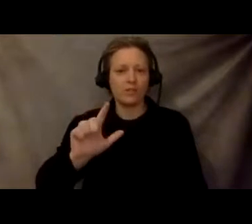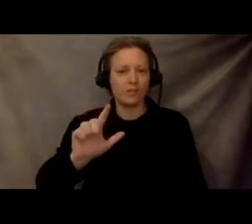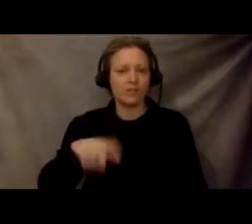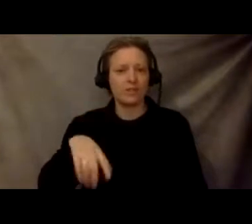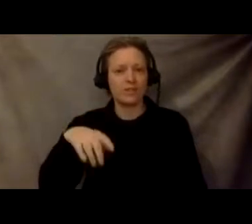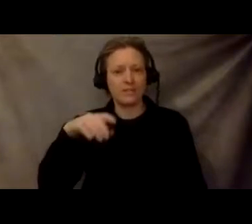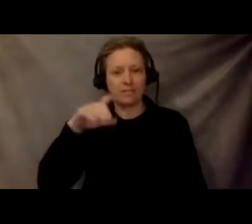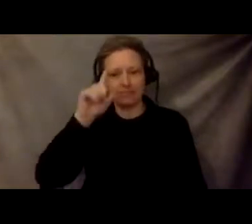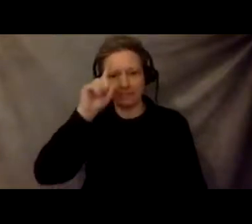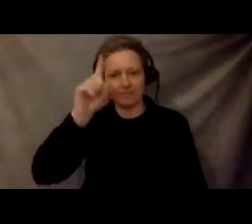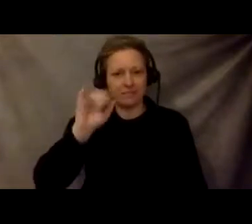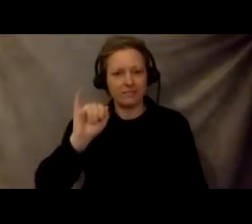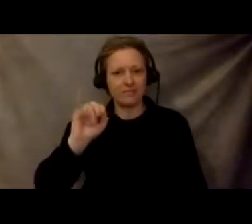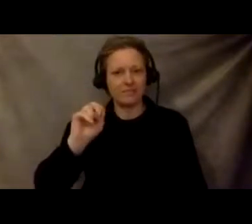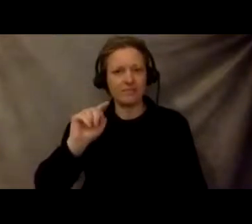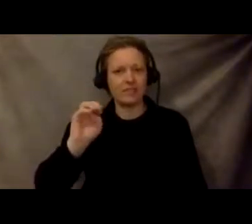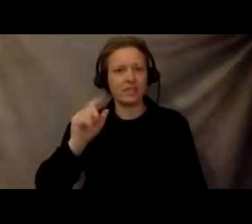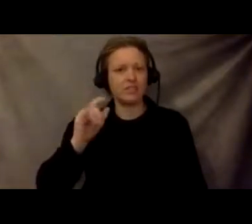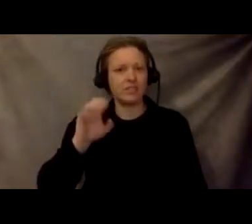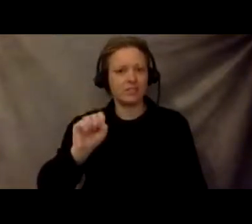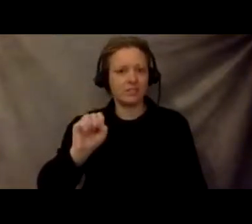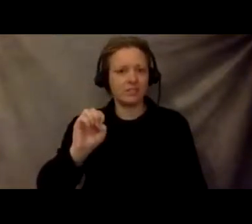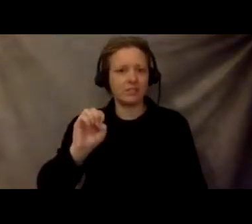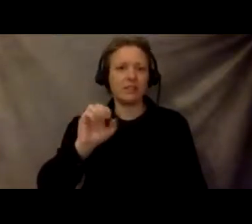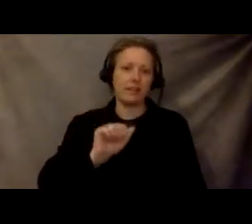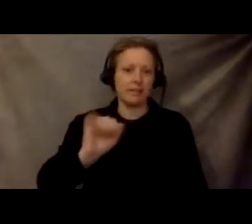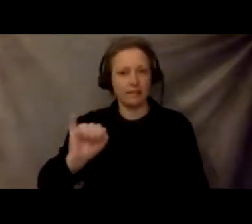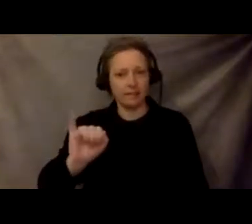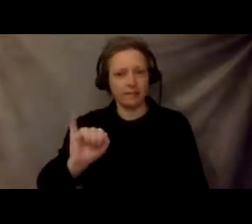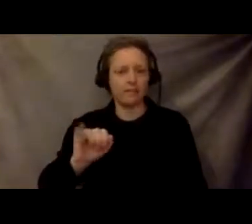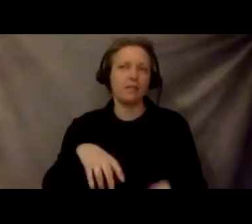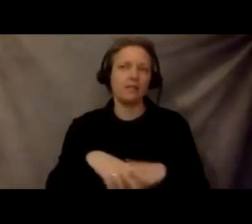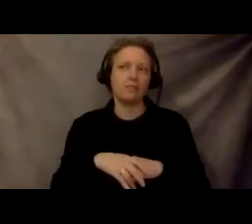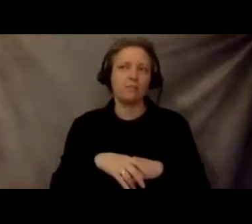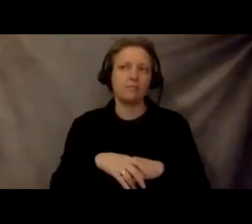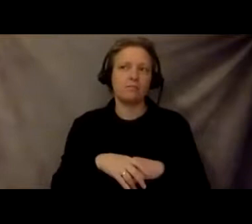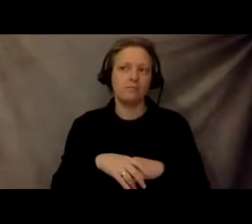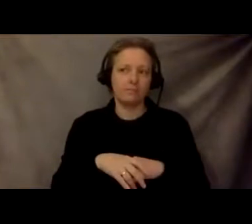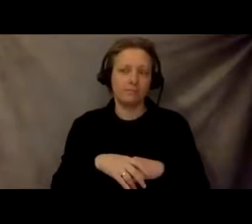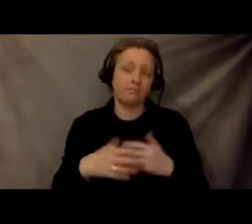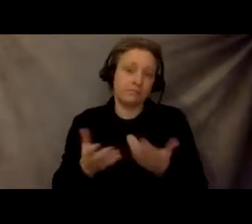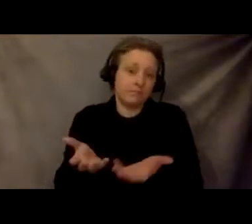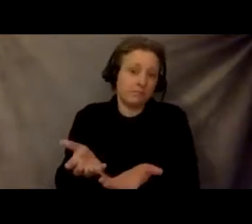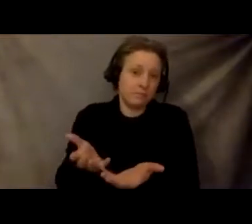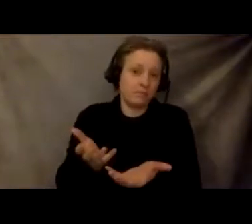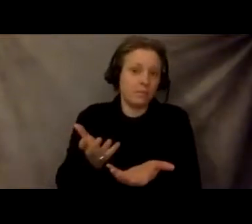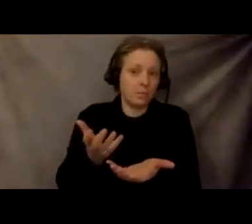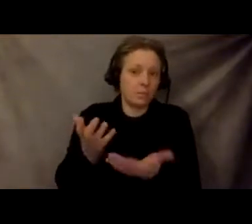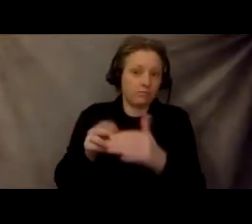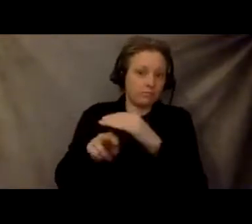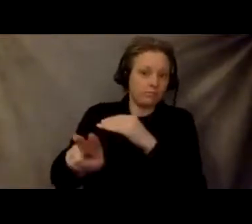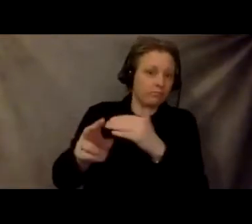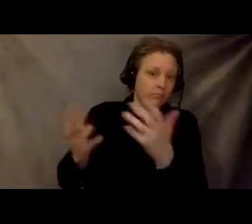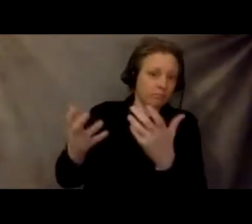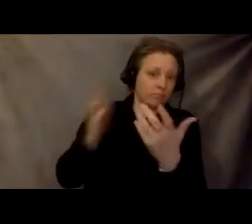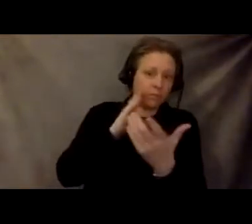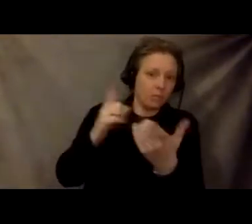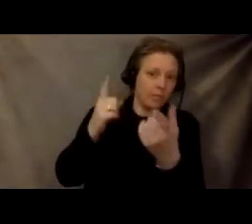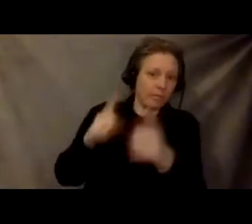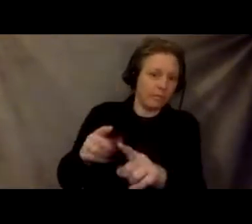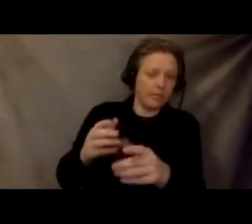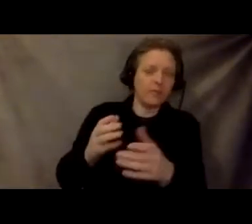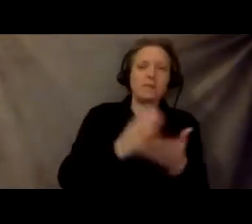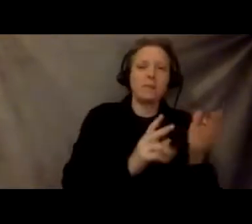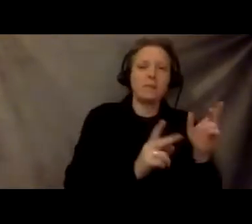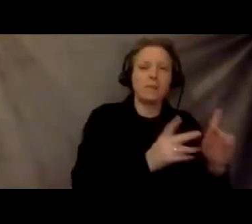And they all say I'm crazy, but not so much. And that's why you have really smart people like Elon Musk, and you had Bill